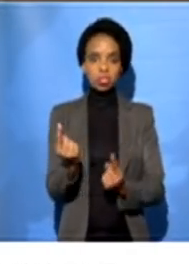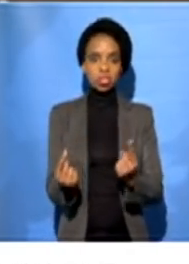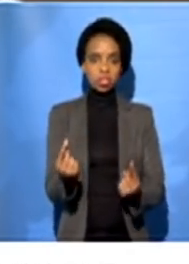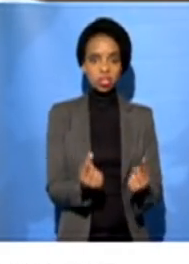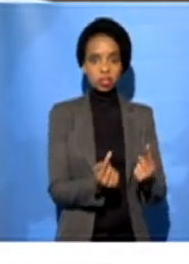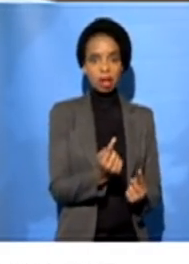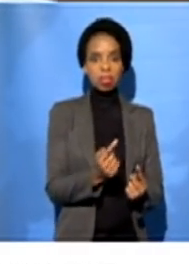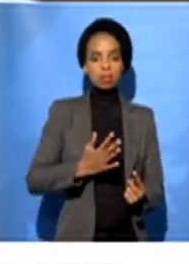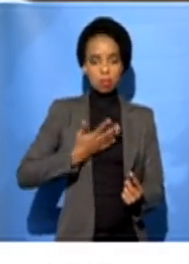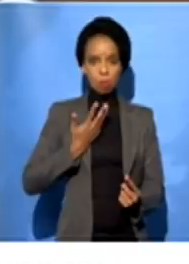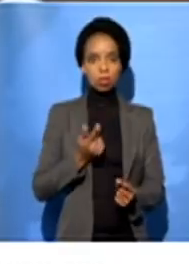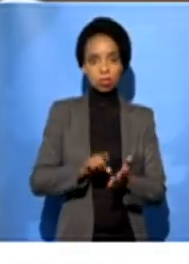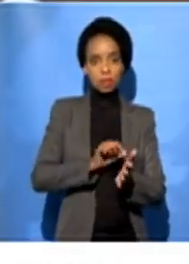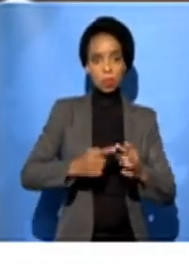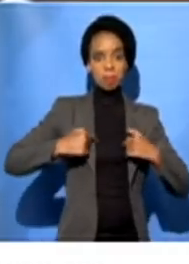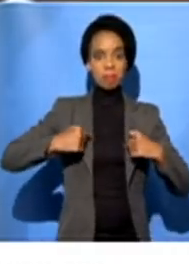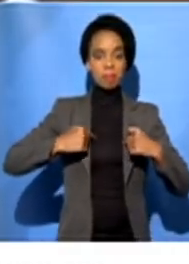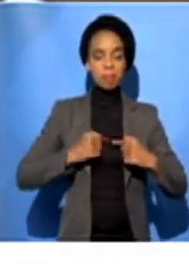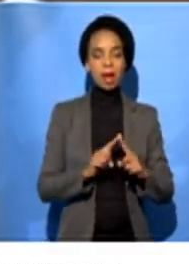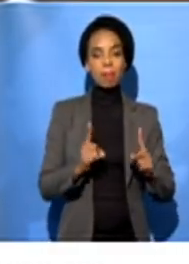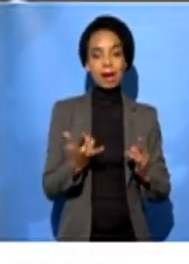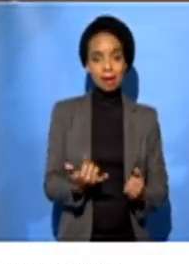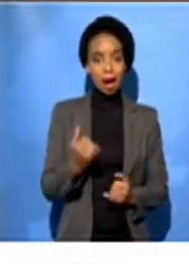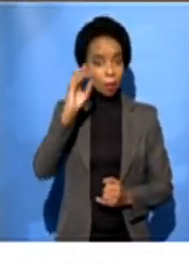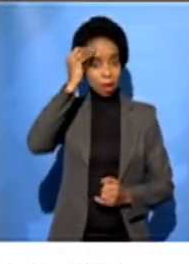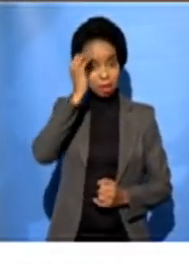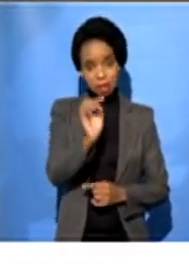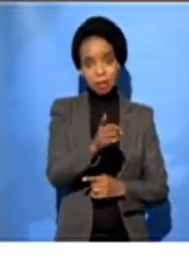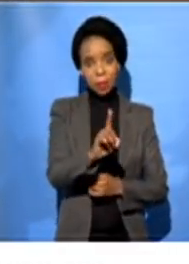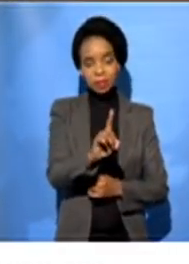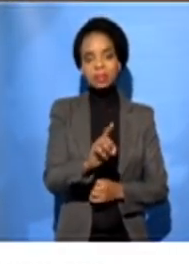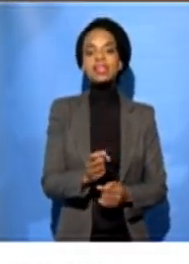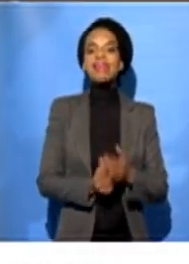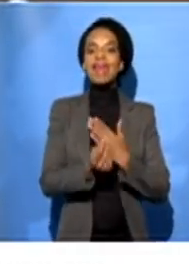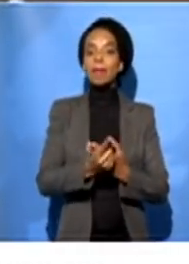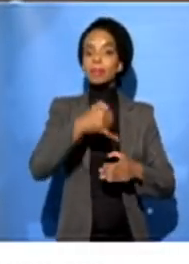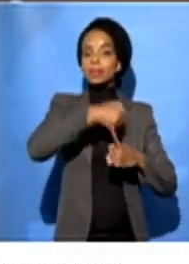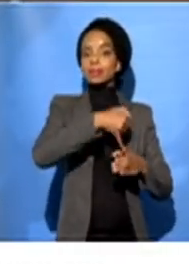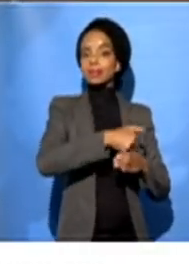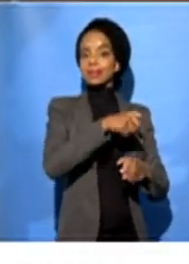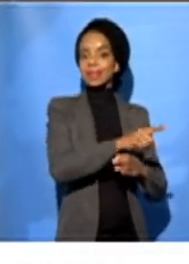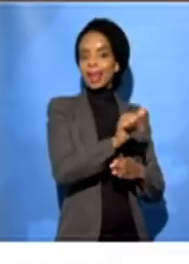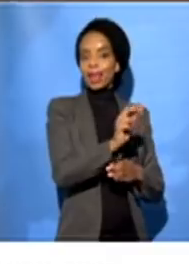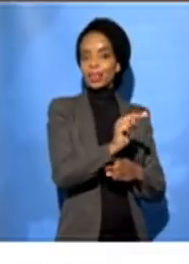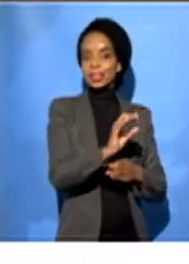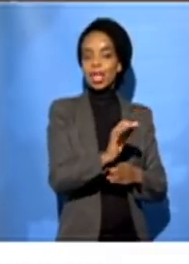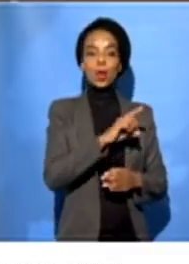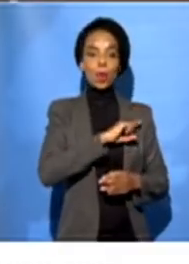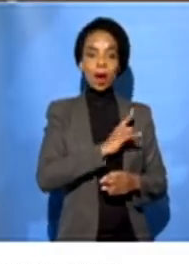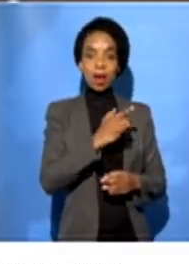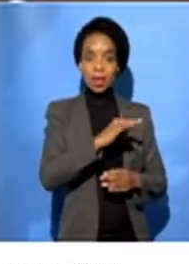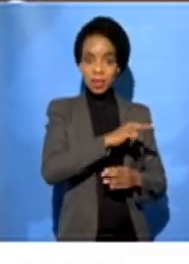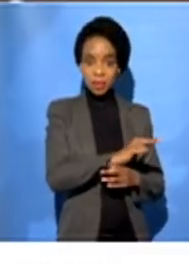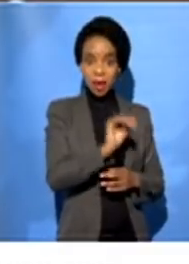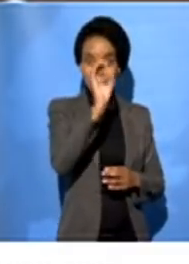about this vote. But the interesting one at the moment is the dynamic within the ANC. If the voting percentage is